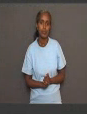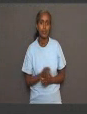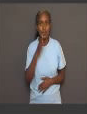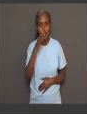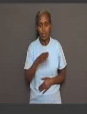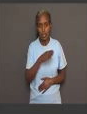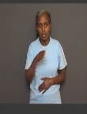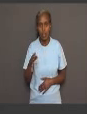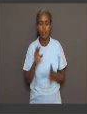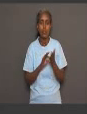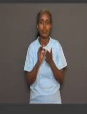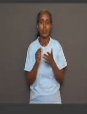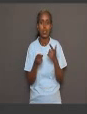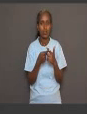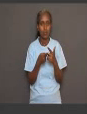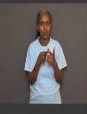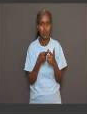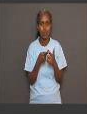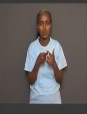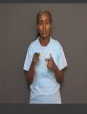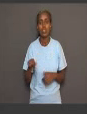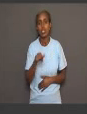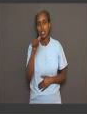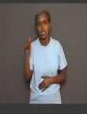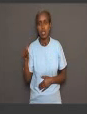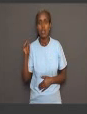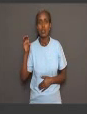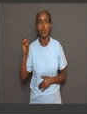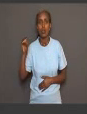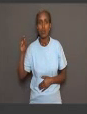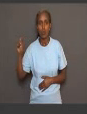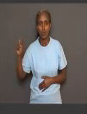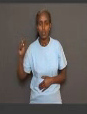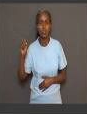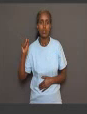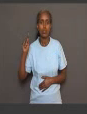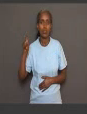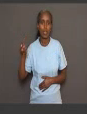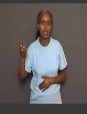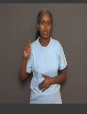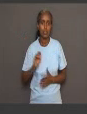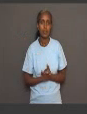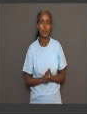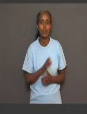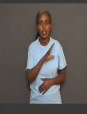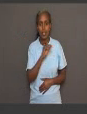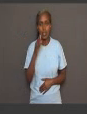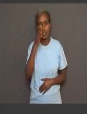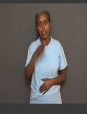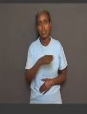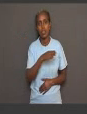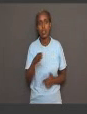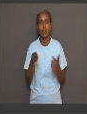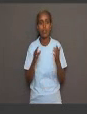Graph number 2 is the arccotangent of x. And graph